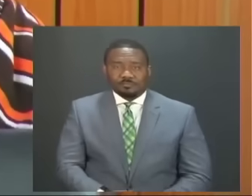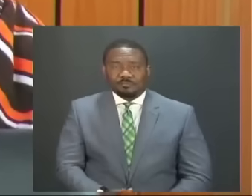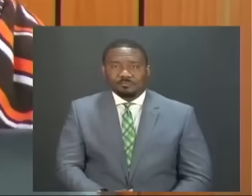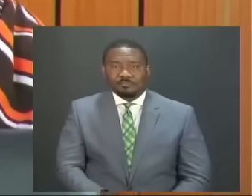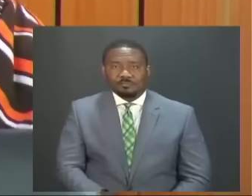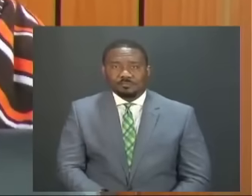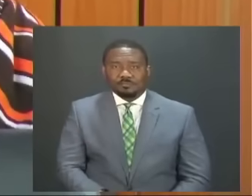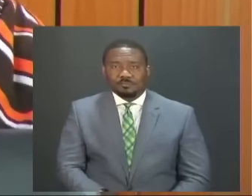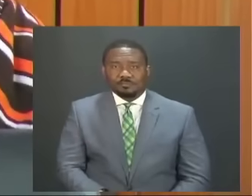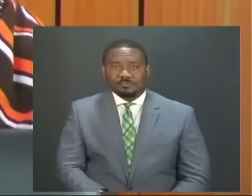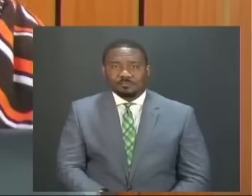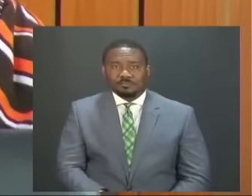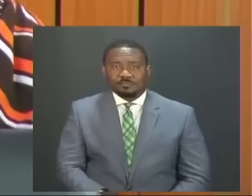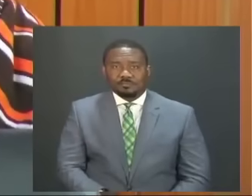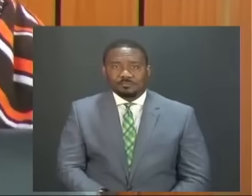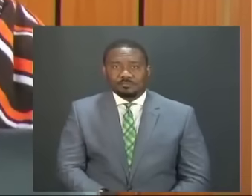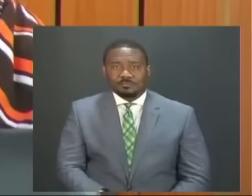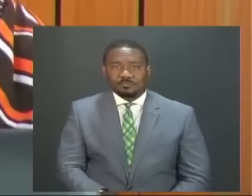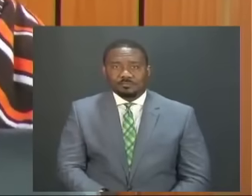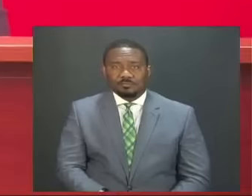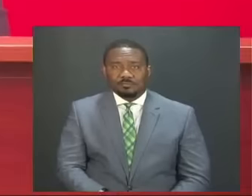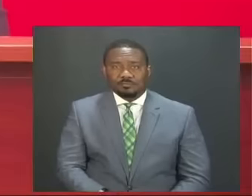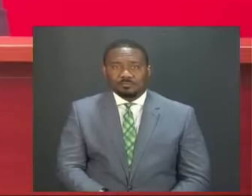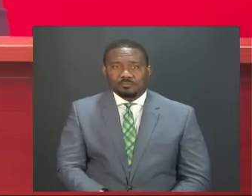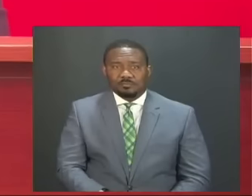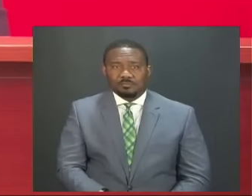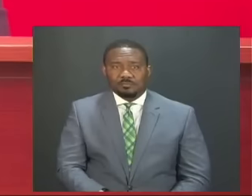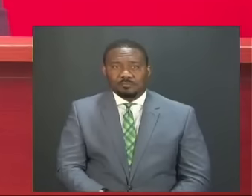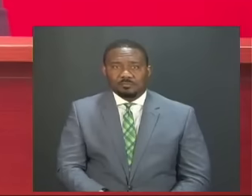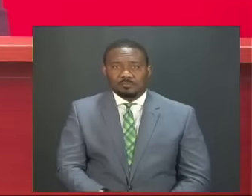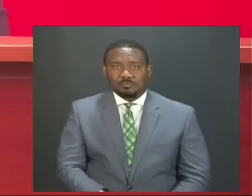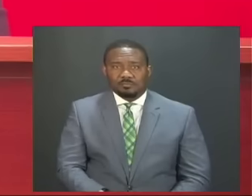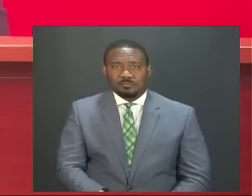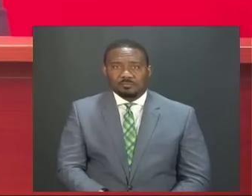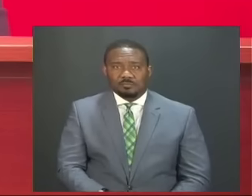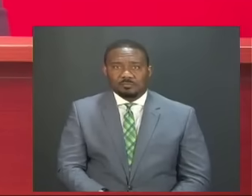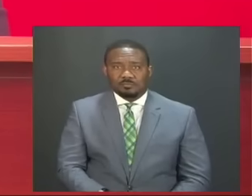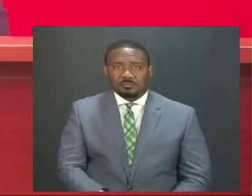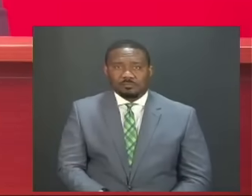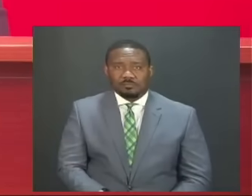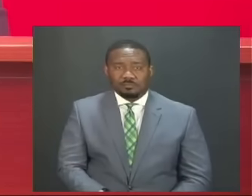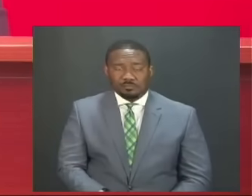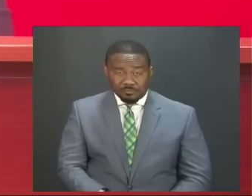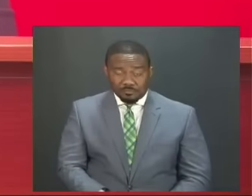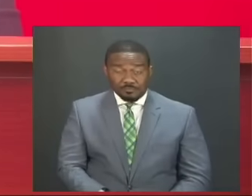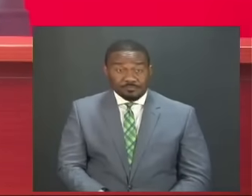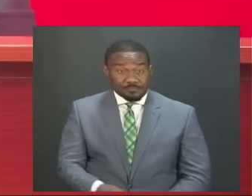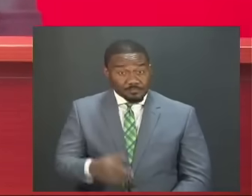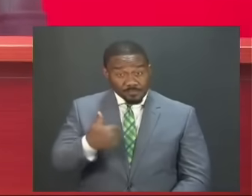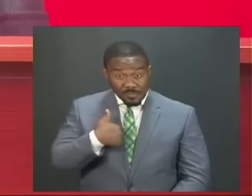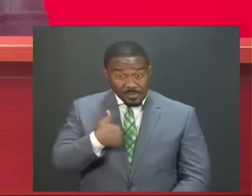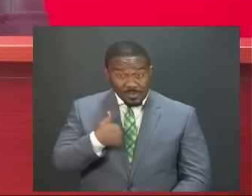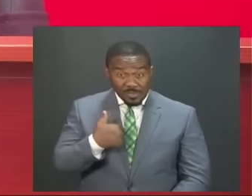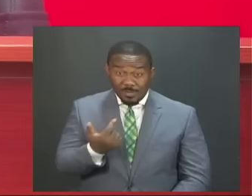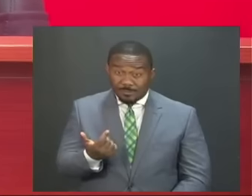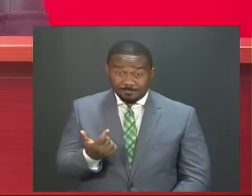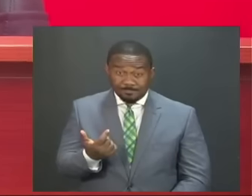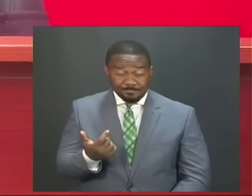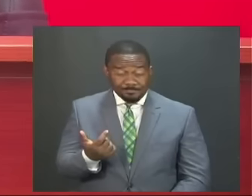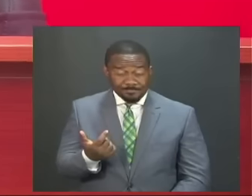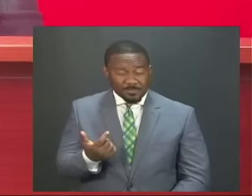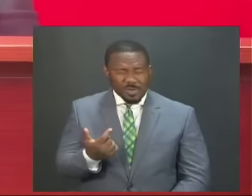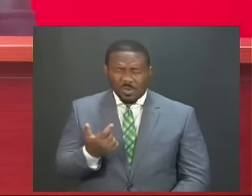In any case, I have consistently questioned whether the Supreme Court